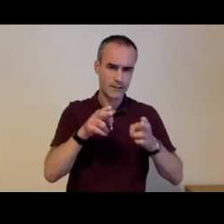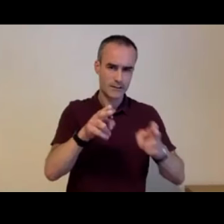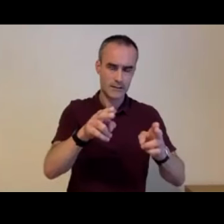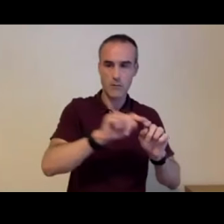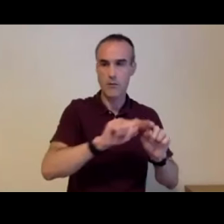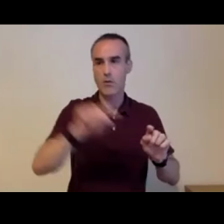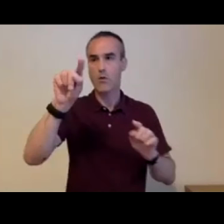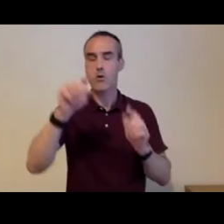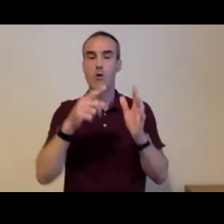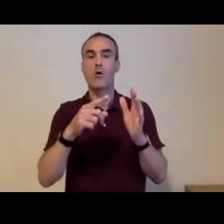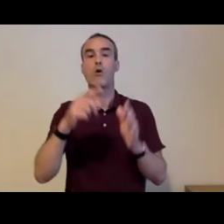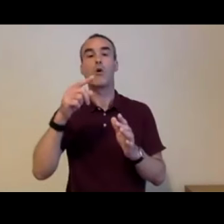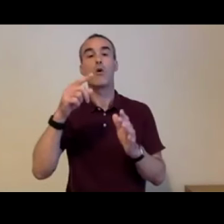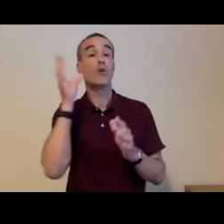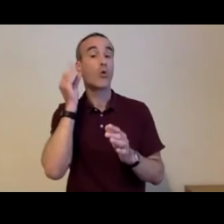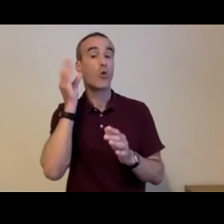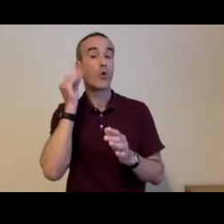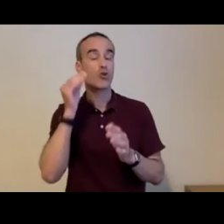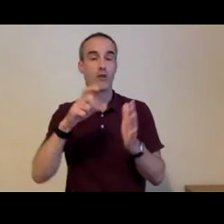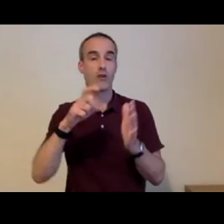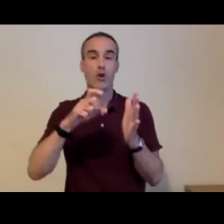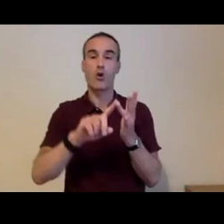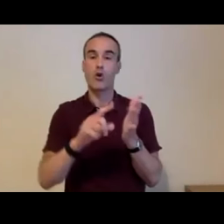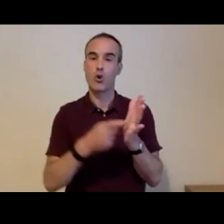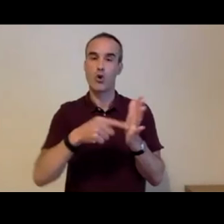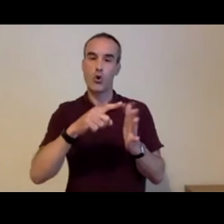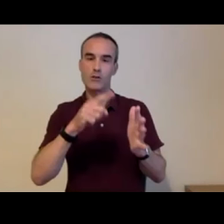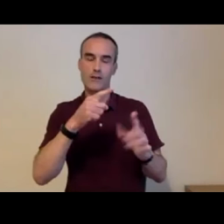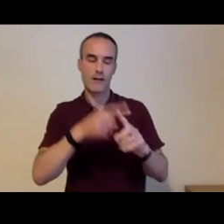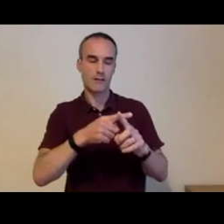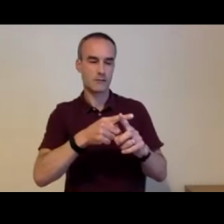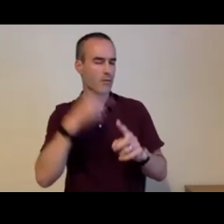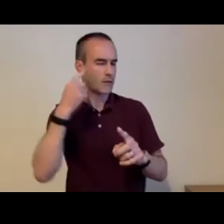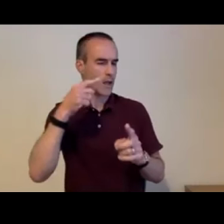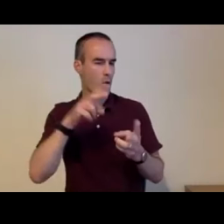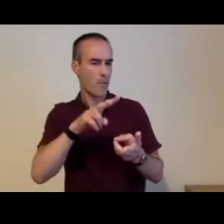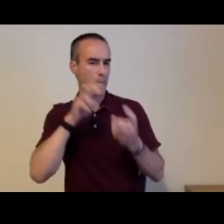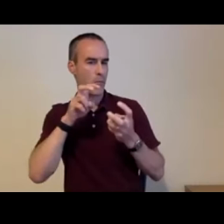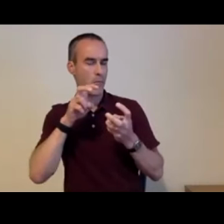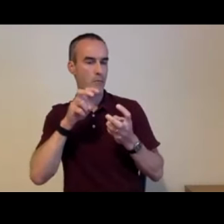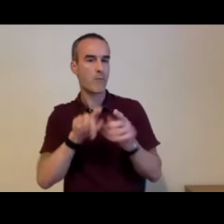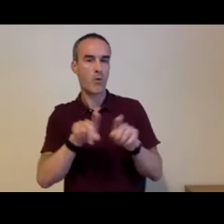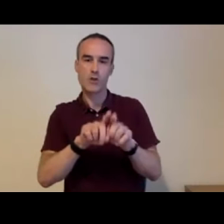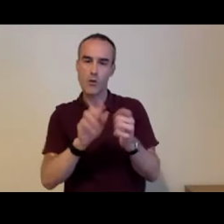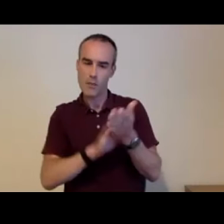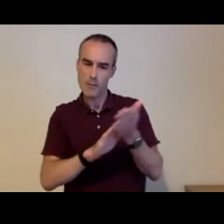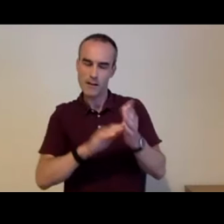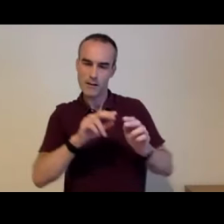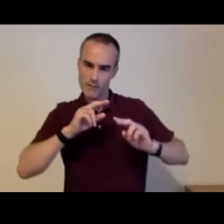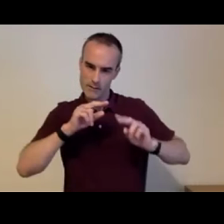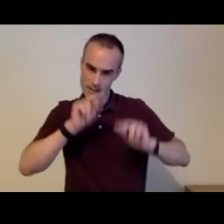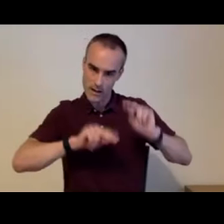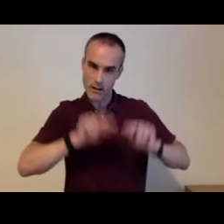where sound is recognized and the meaning is analyzed. But important to recognize that this system is